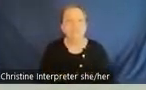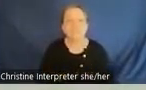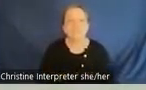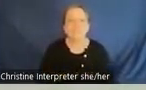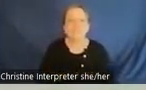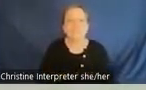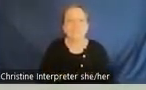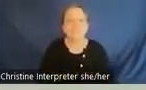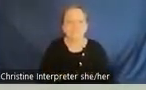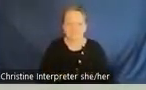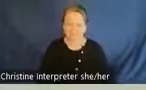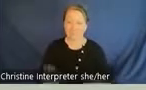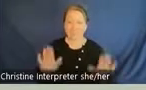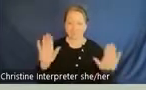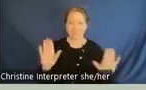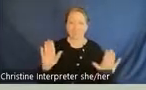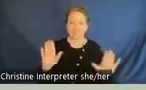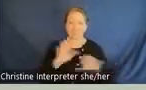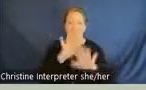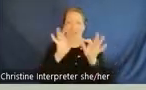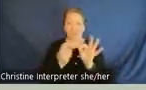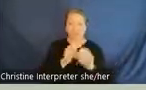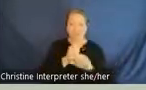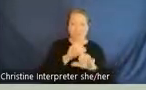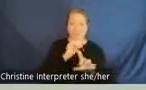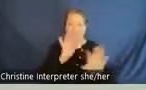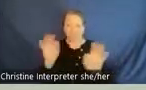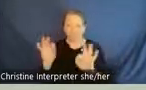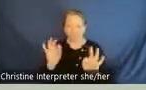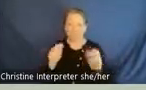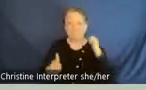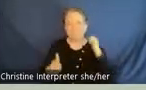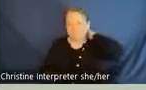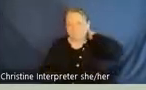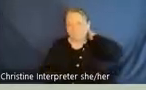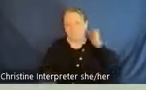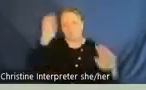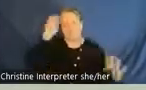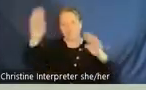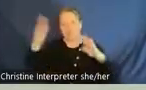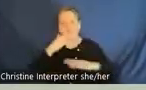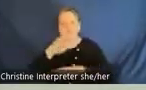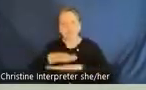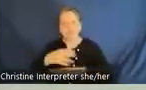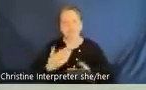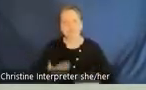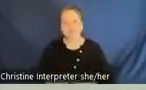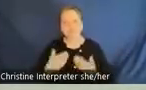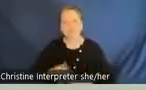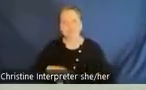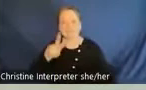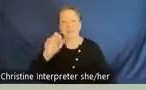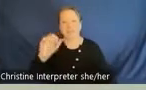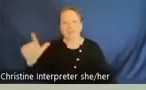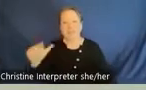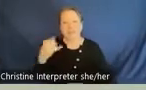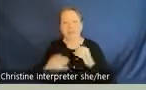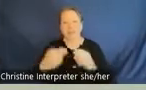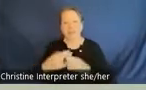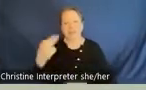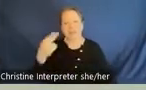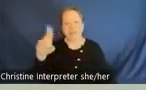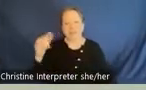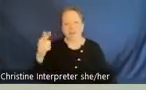Okay, just figuring out, making sure the interpreter is unmuted. So good afternoon, my name is Val Hughes. I'm a white